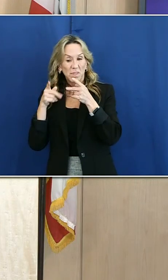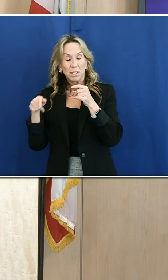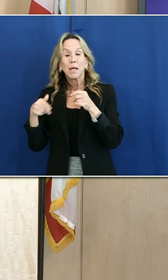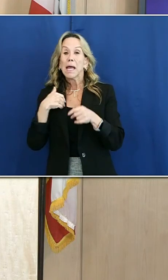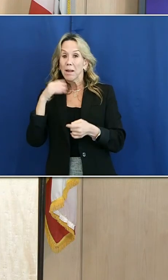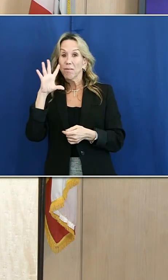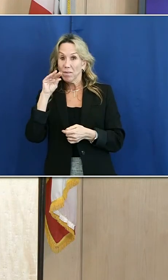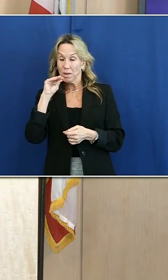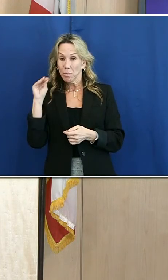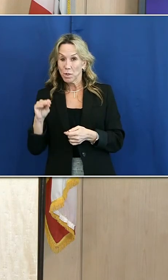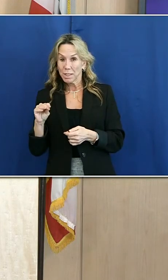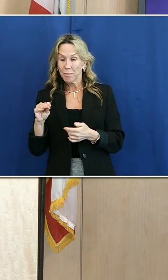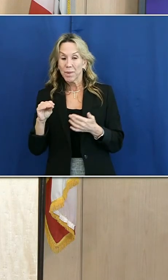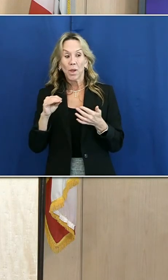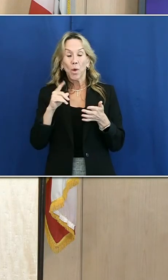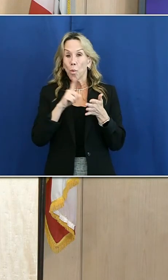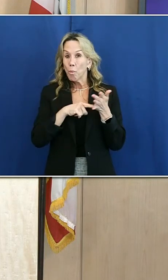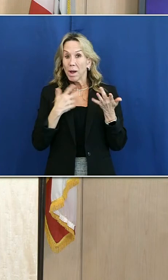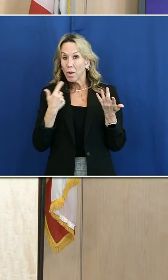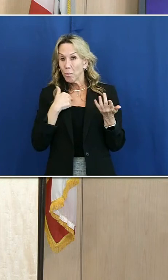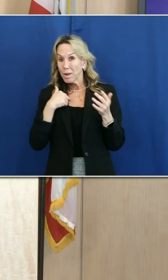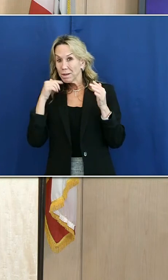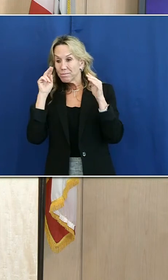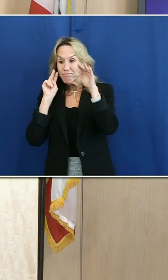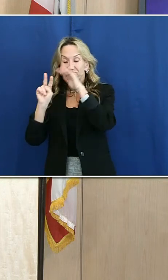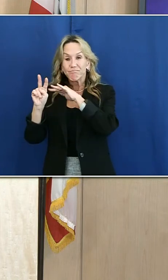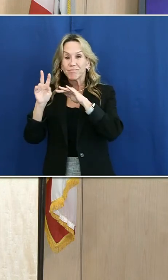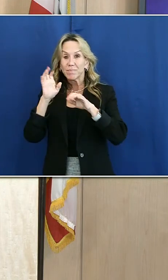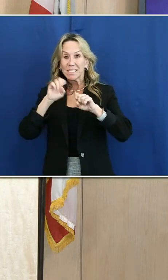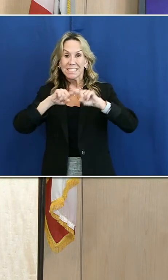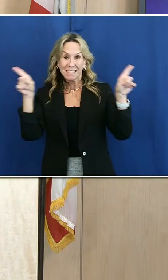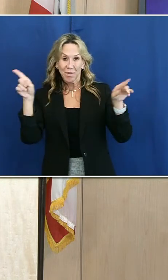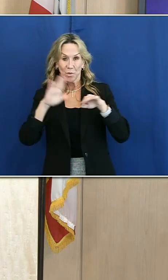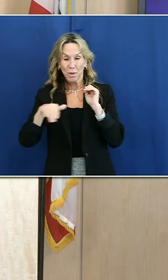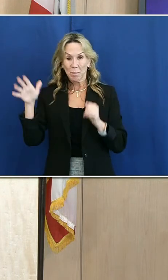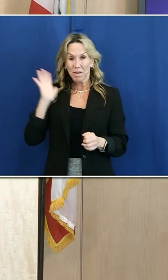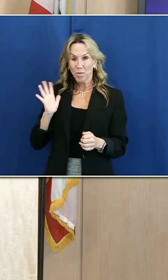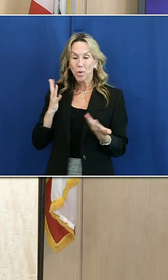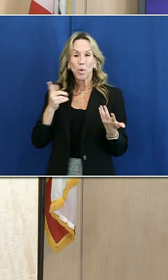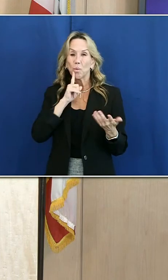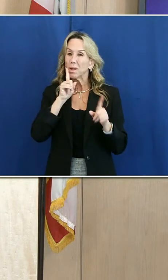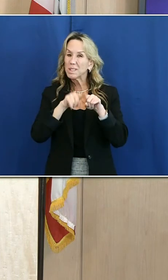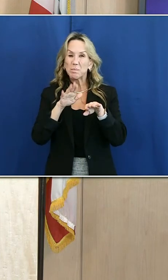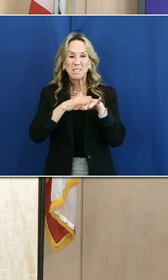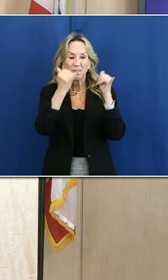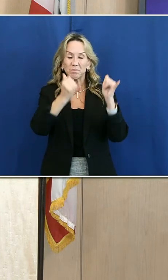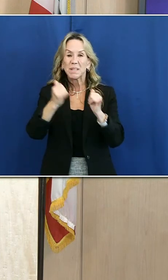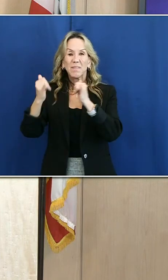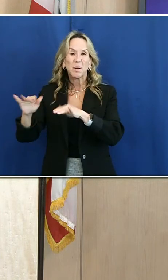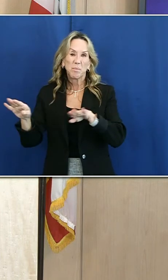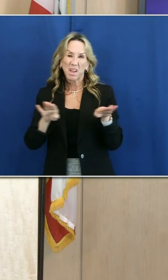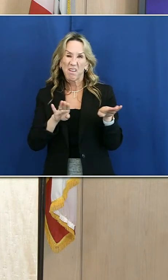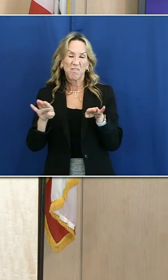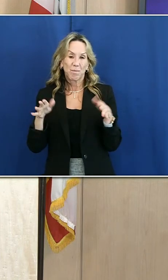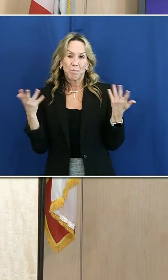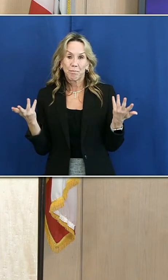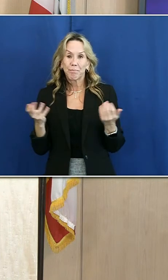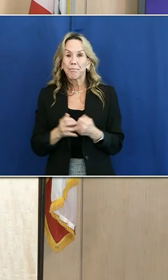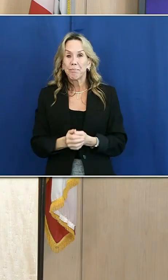what we hope will happen, but it relies on people's behavior, is that as we are opening up